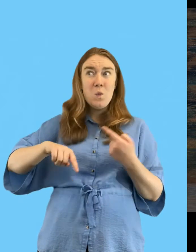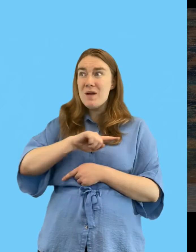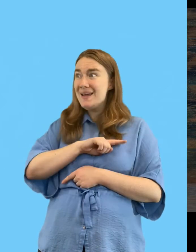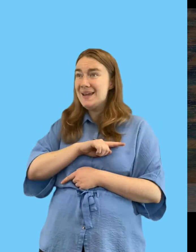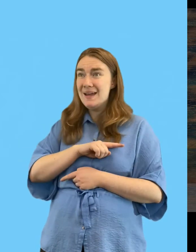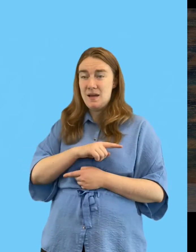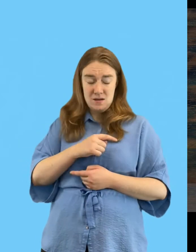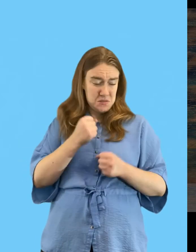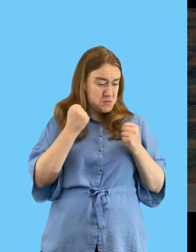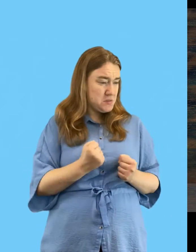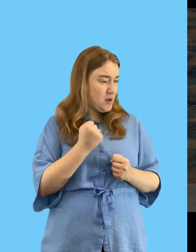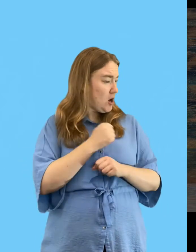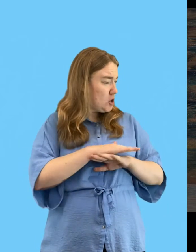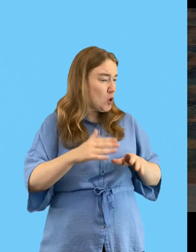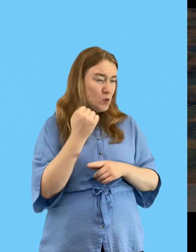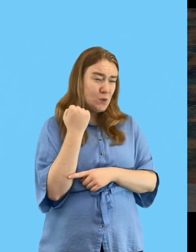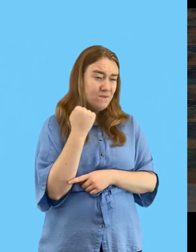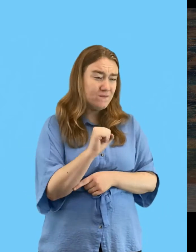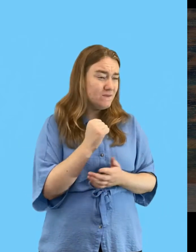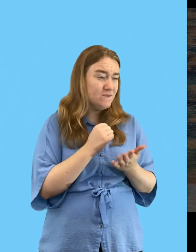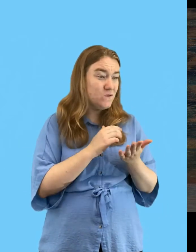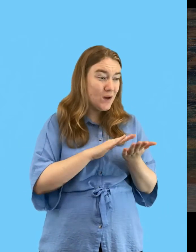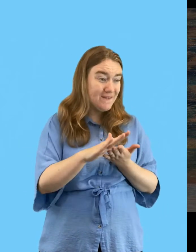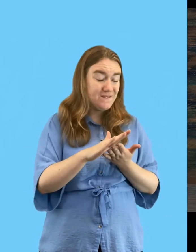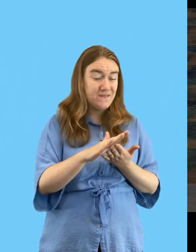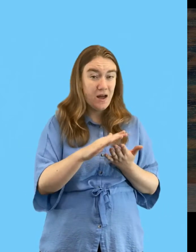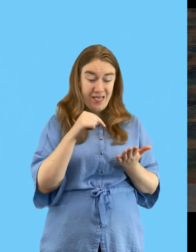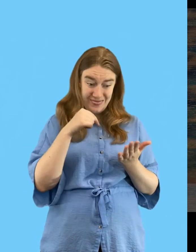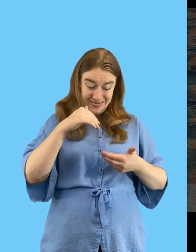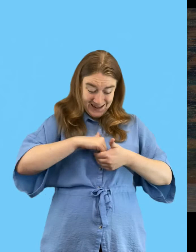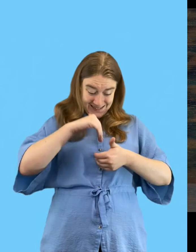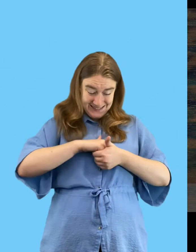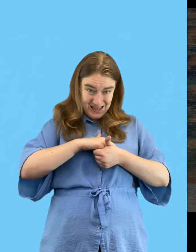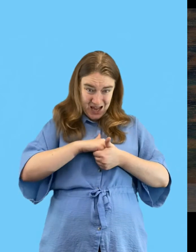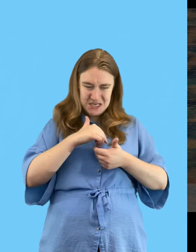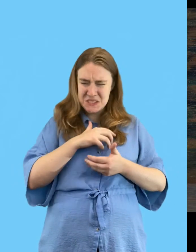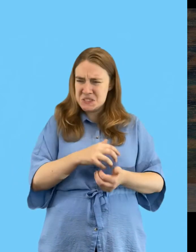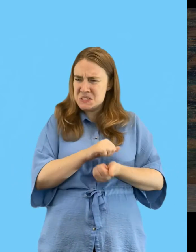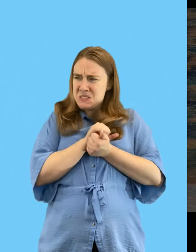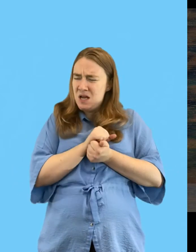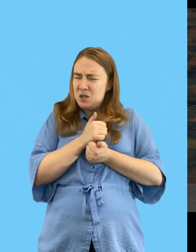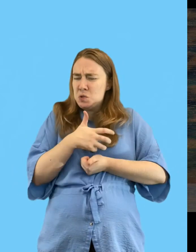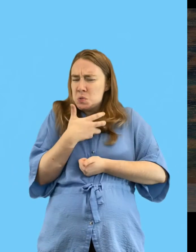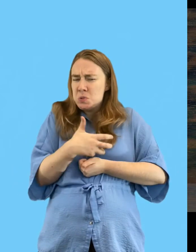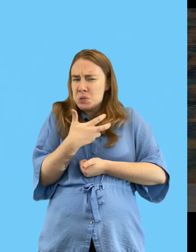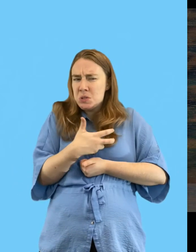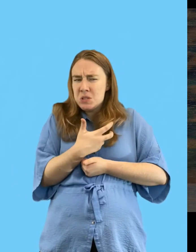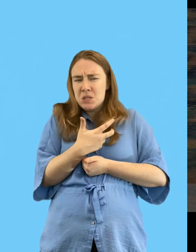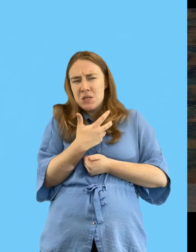going to forgive. We have no intention to forgive, and we intend to cherish the grudge and